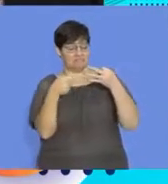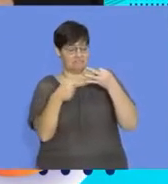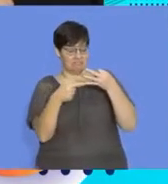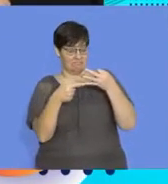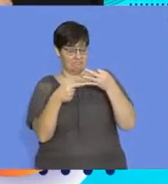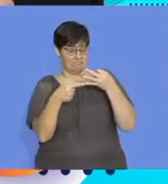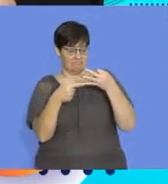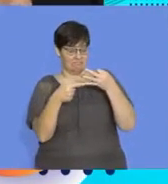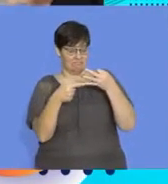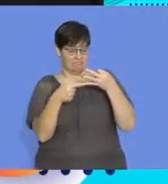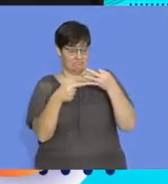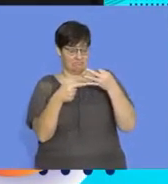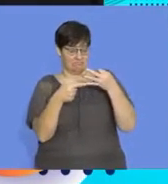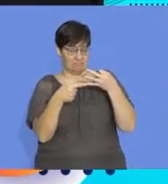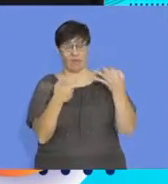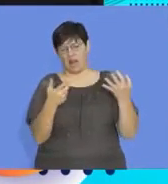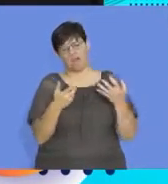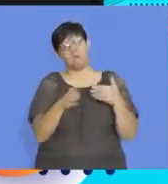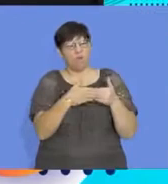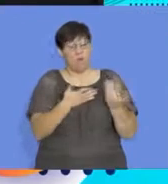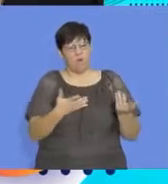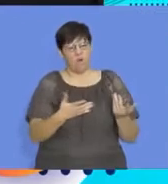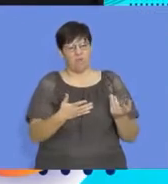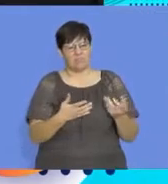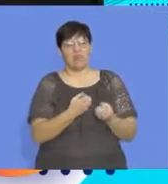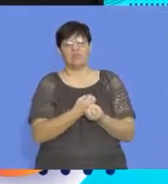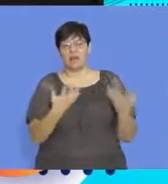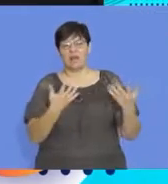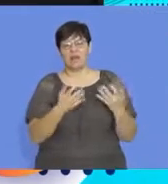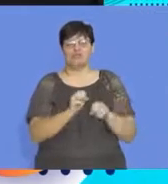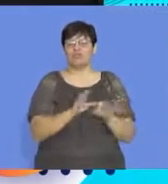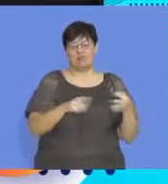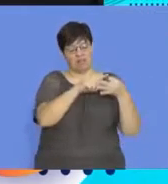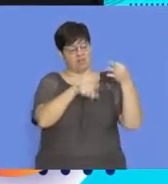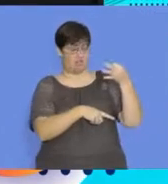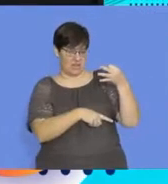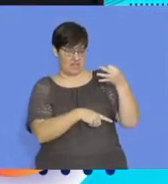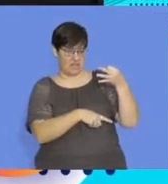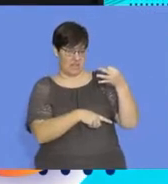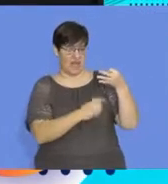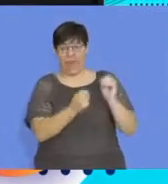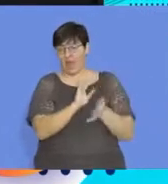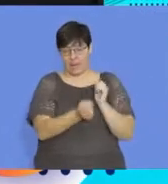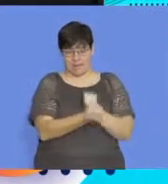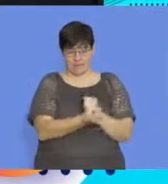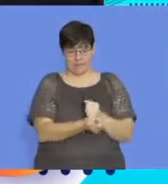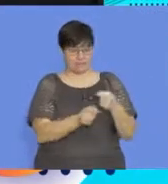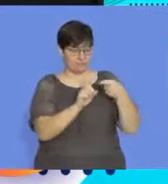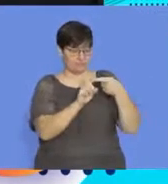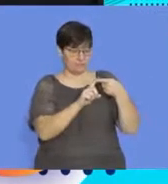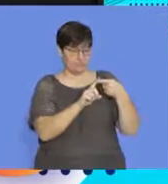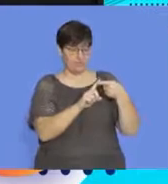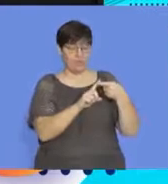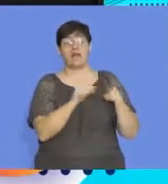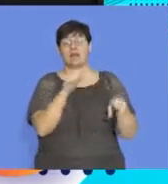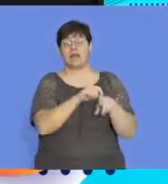right, well, there's actually more than that, right? There are three ways generally which we look at pollination. One, by insects,